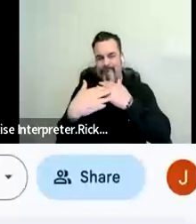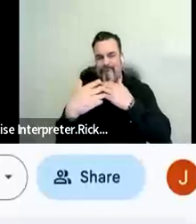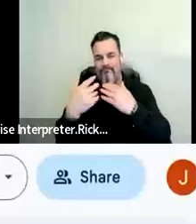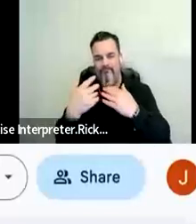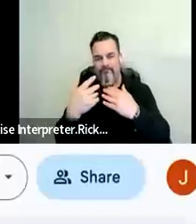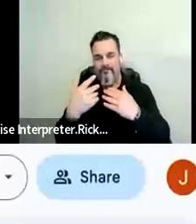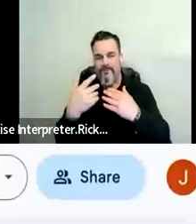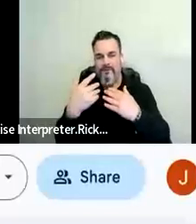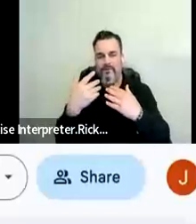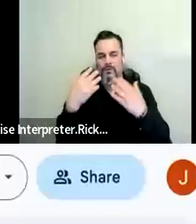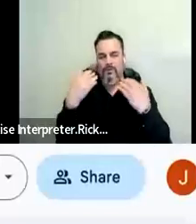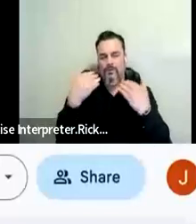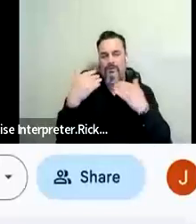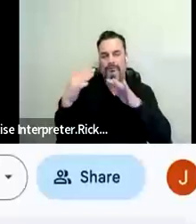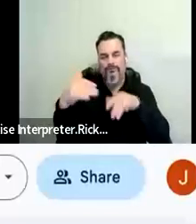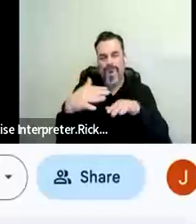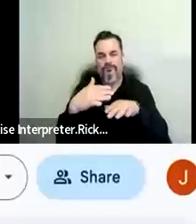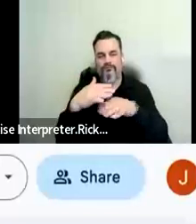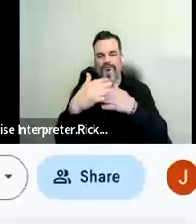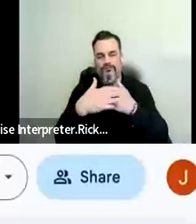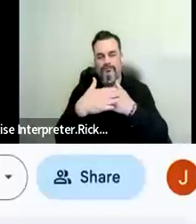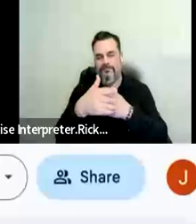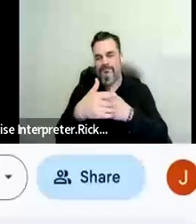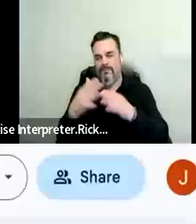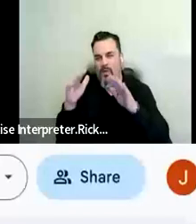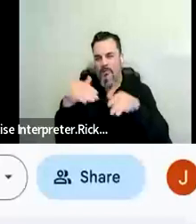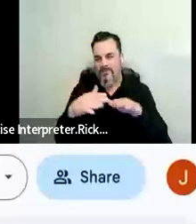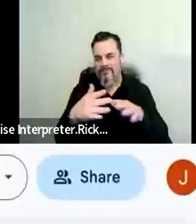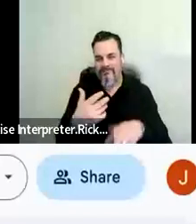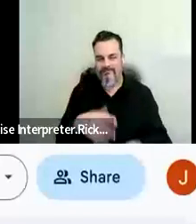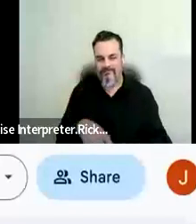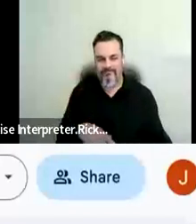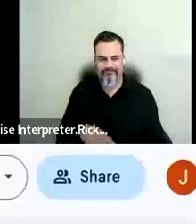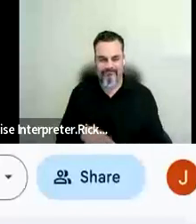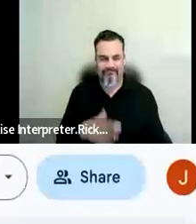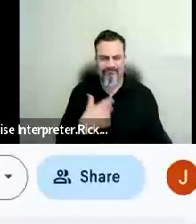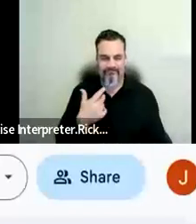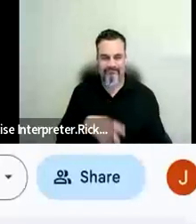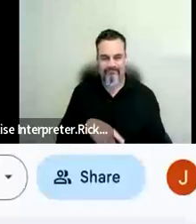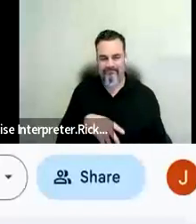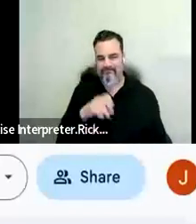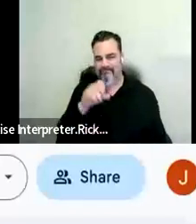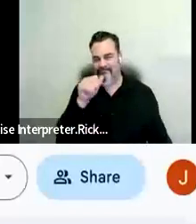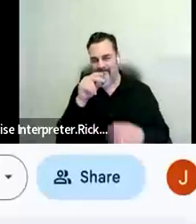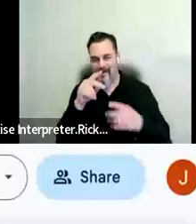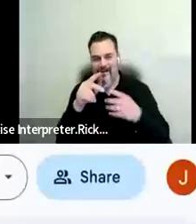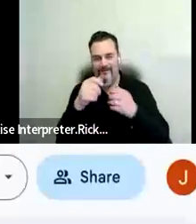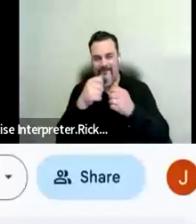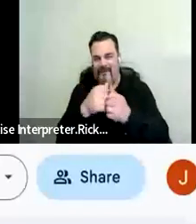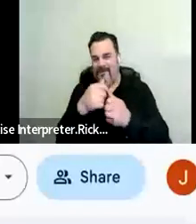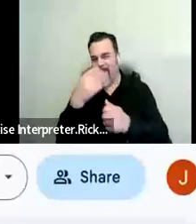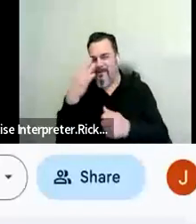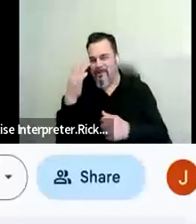Gentle ocean waves are breaking along the ocean. Yeah, that's right. Beach scene, sand following the water, blue sky. These are